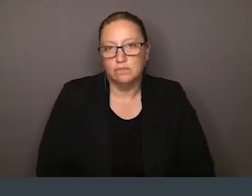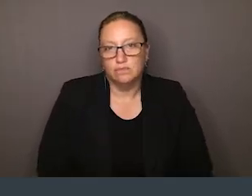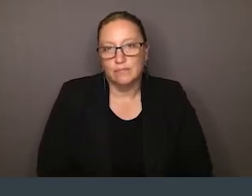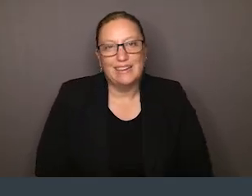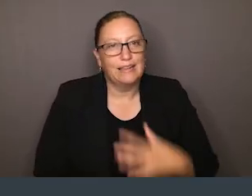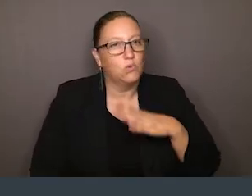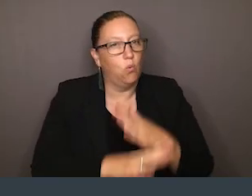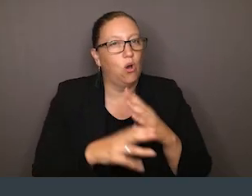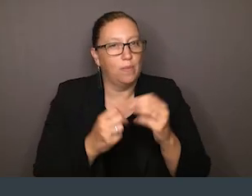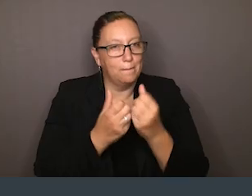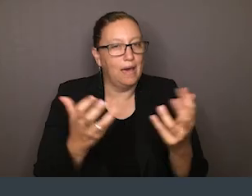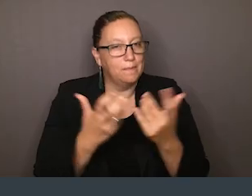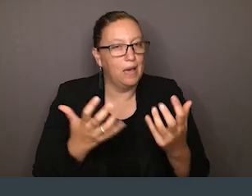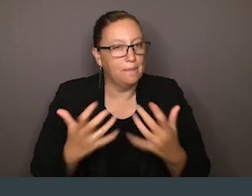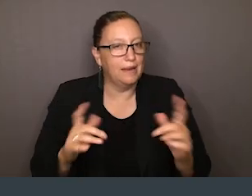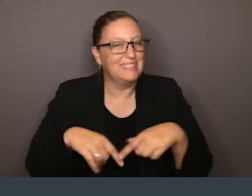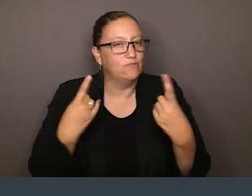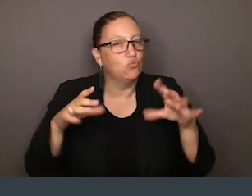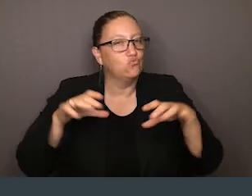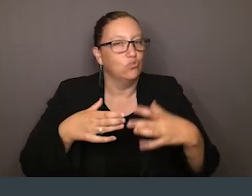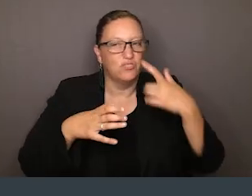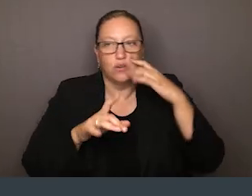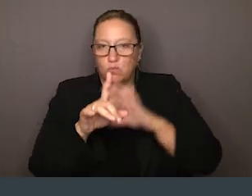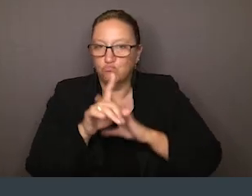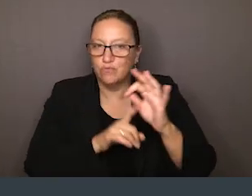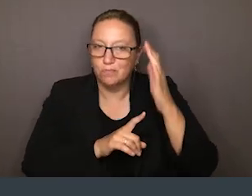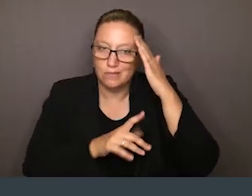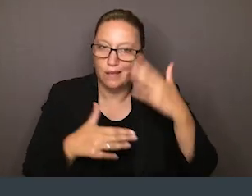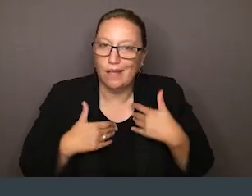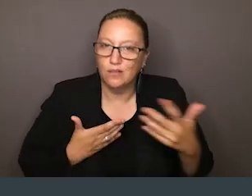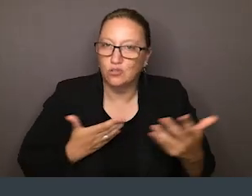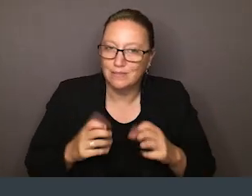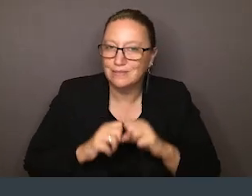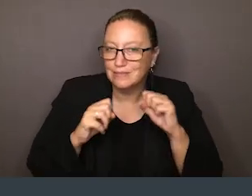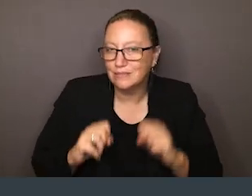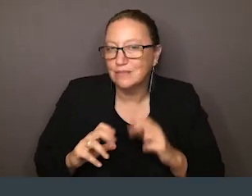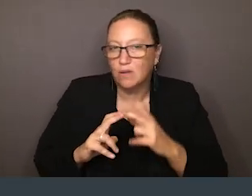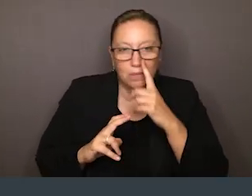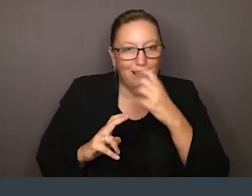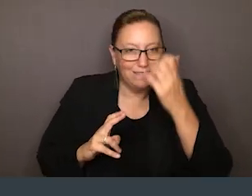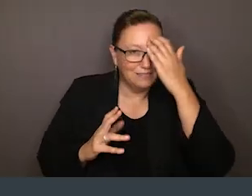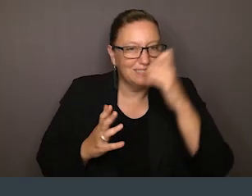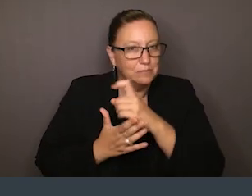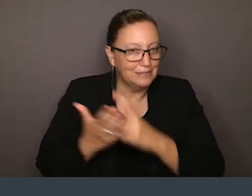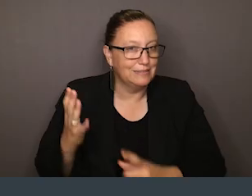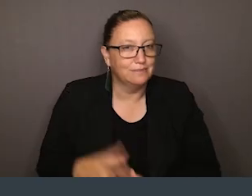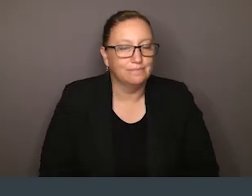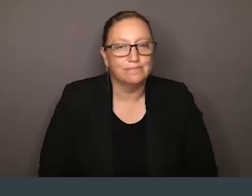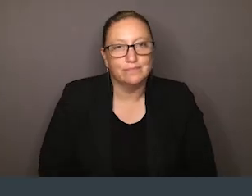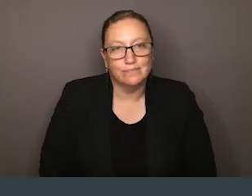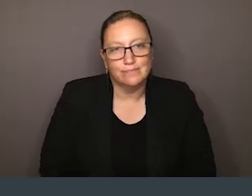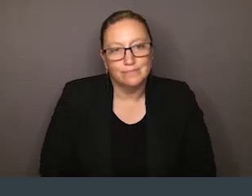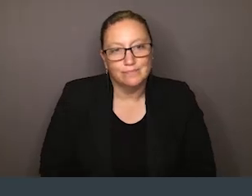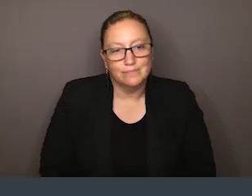to working with many different groups to try and further improve the mental health services system for people with intellectual